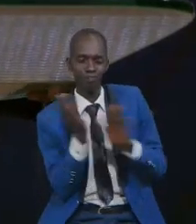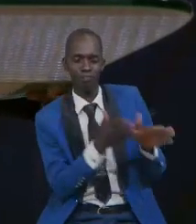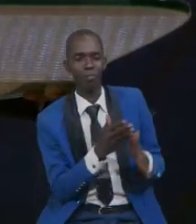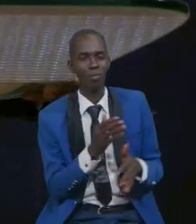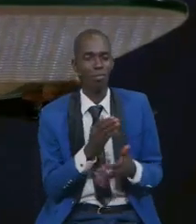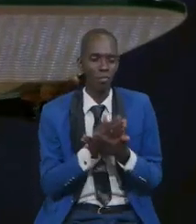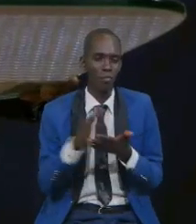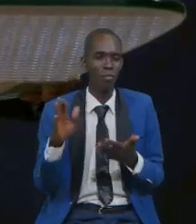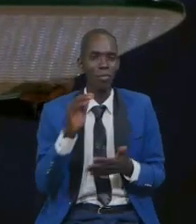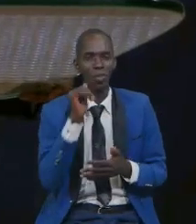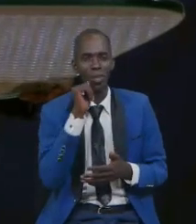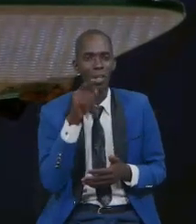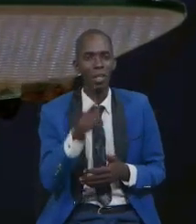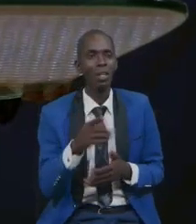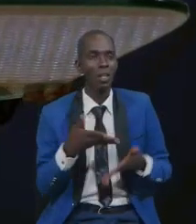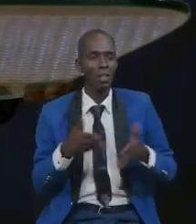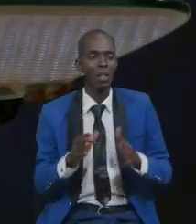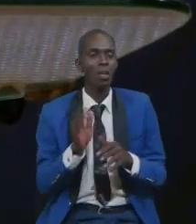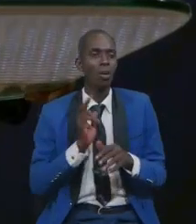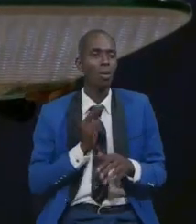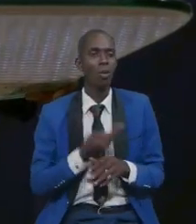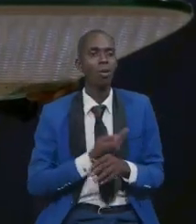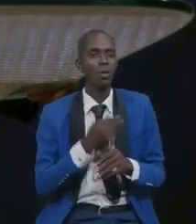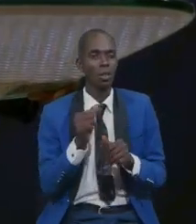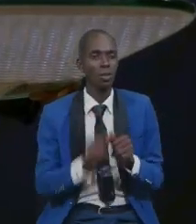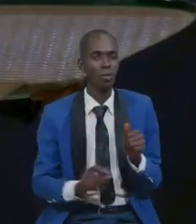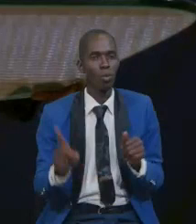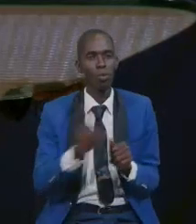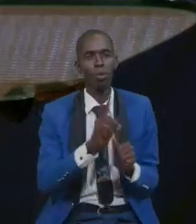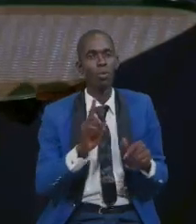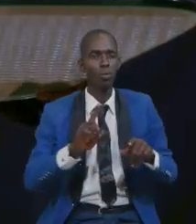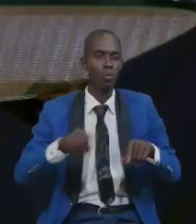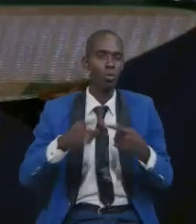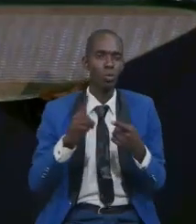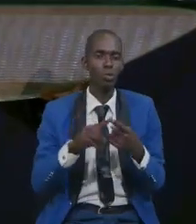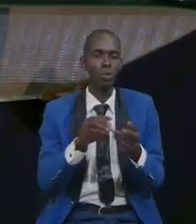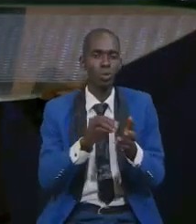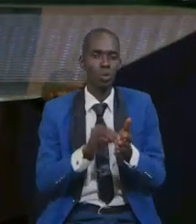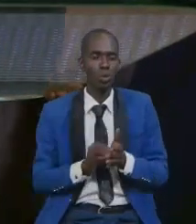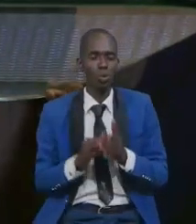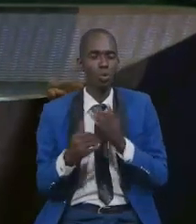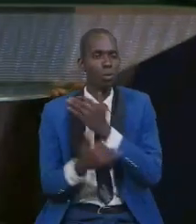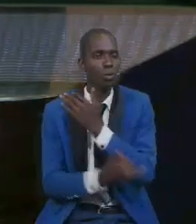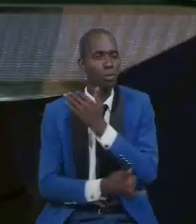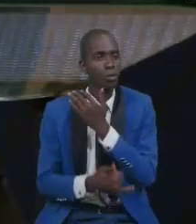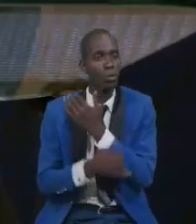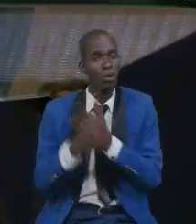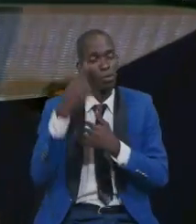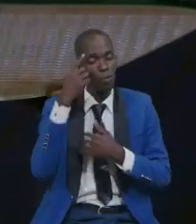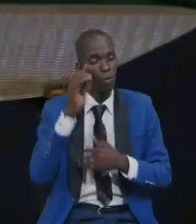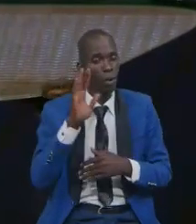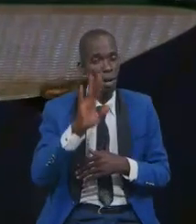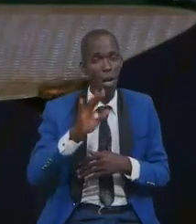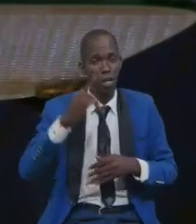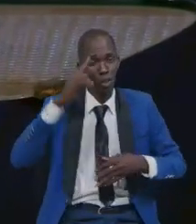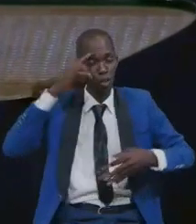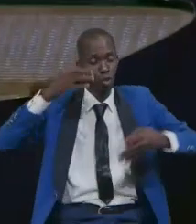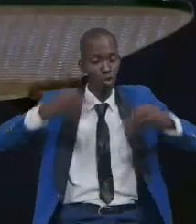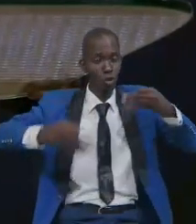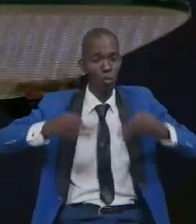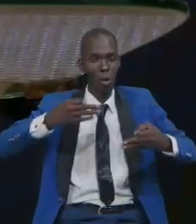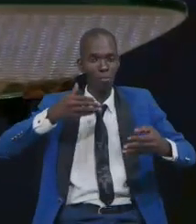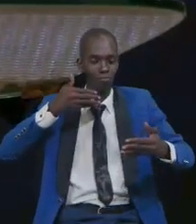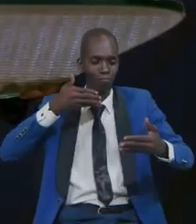go, everyone, into his own country, for her judgment